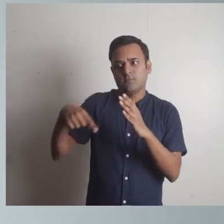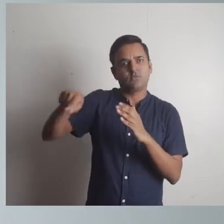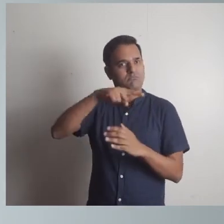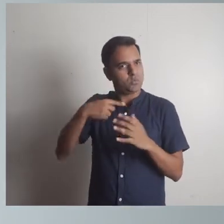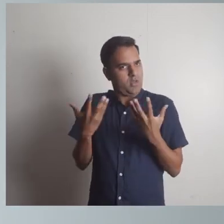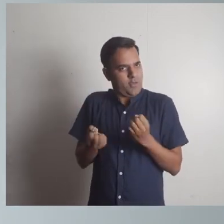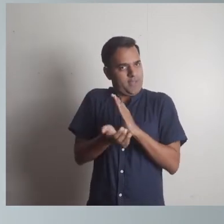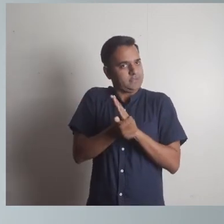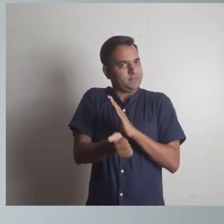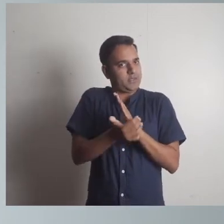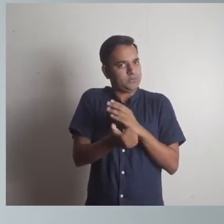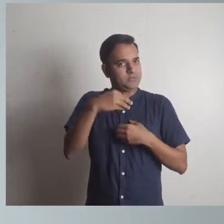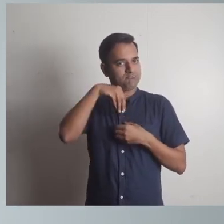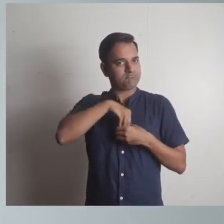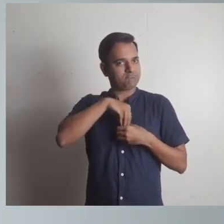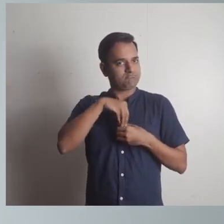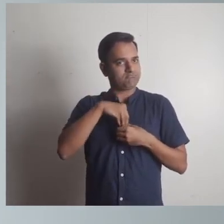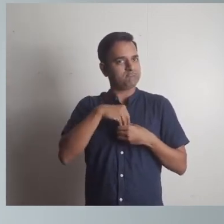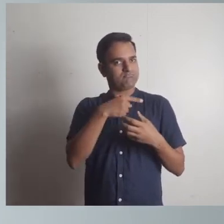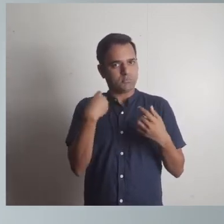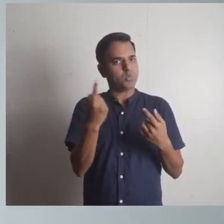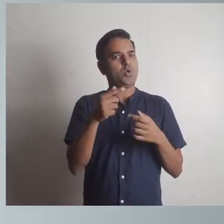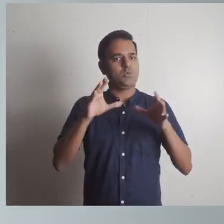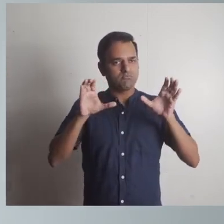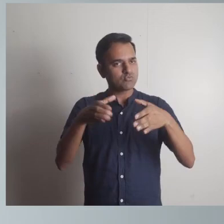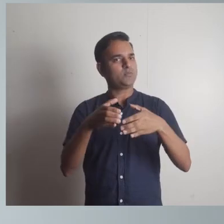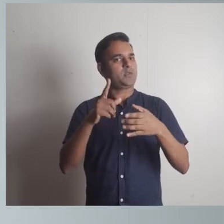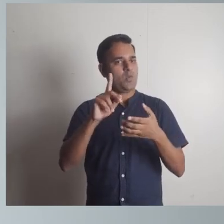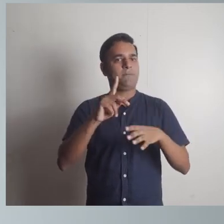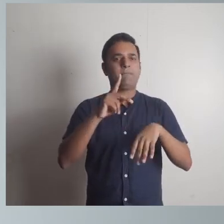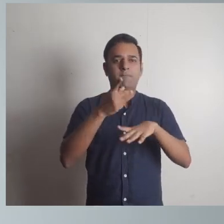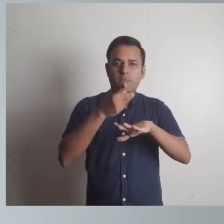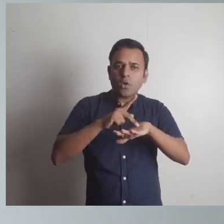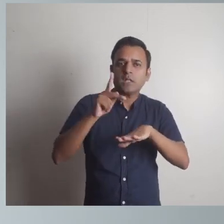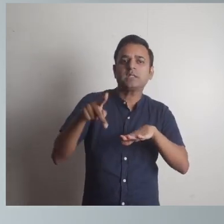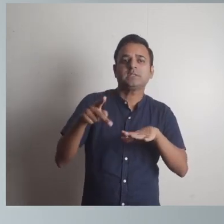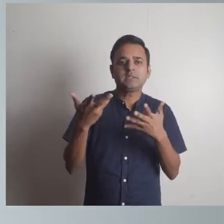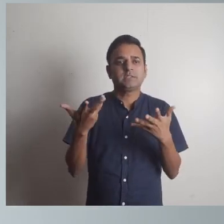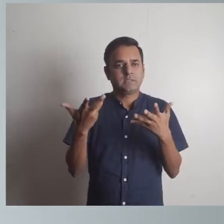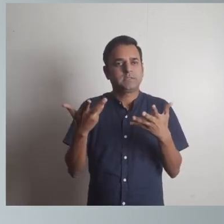remains the same inside, that we're interested in the same values and principles that we're putting